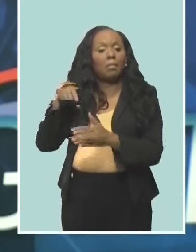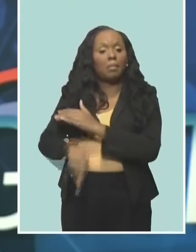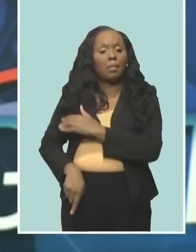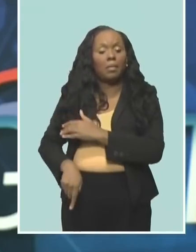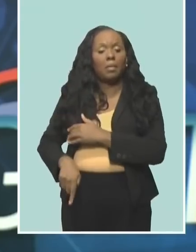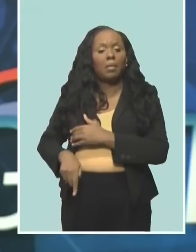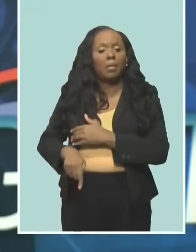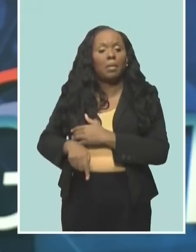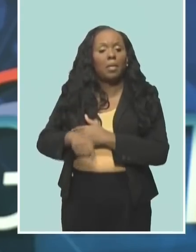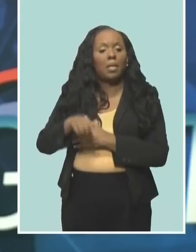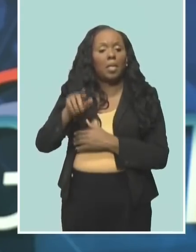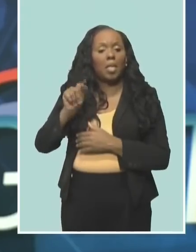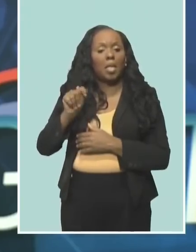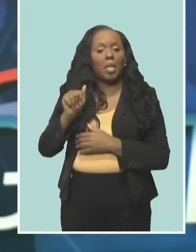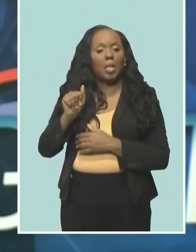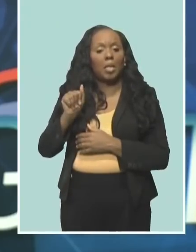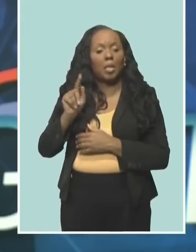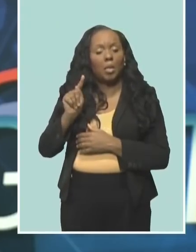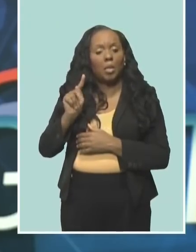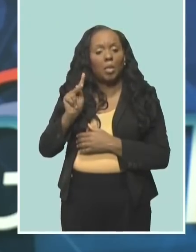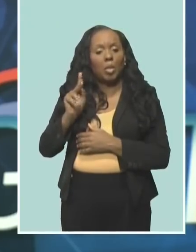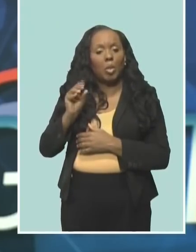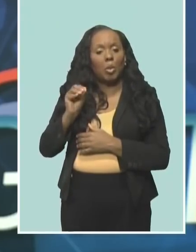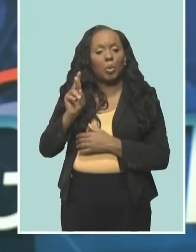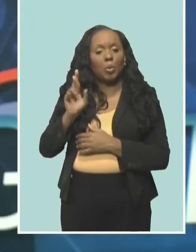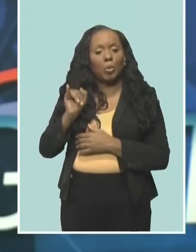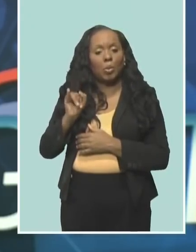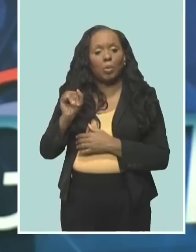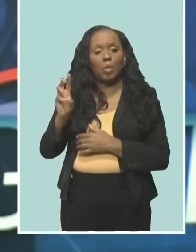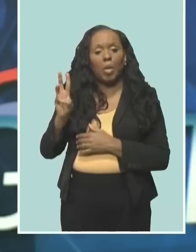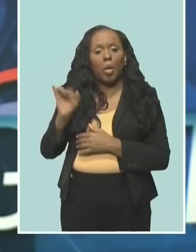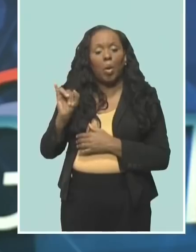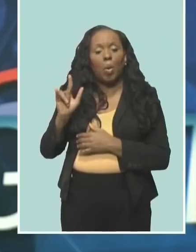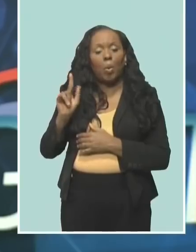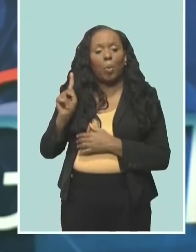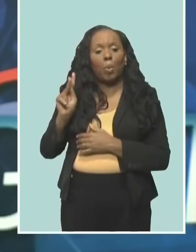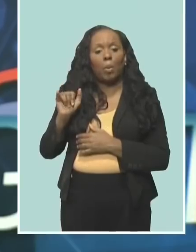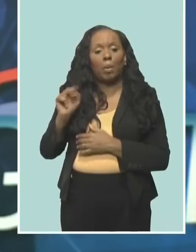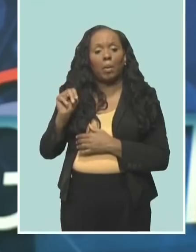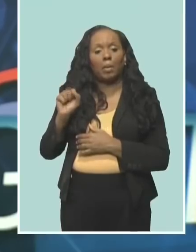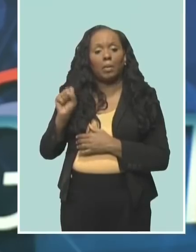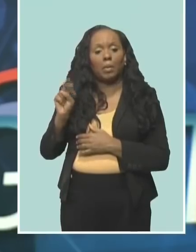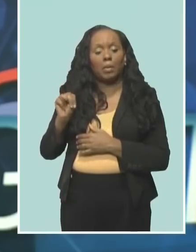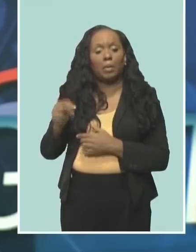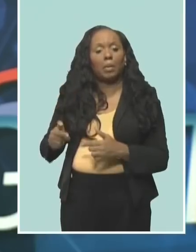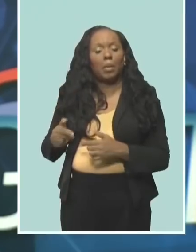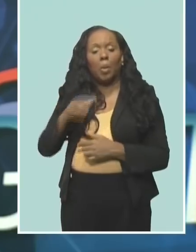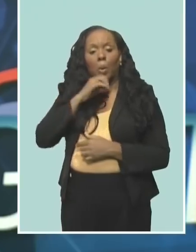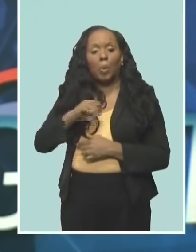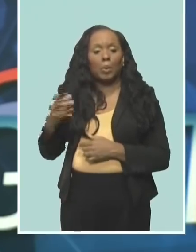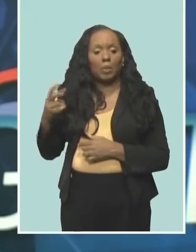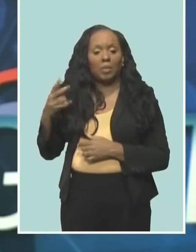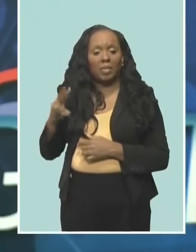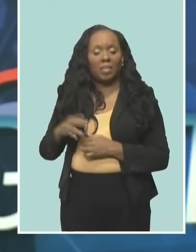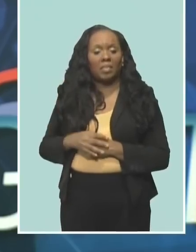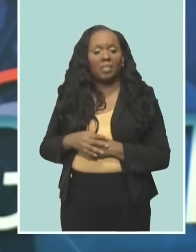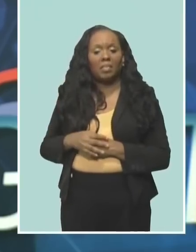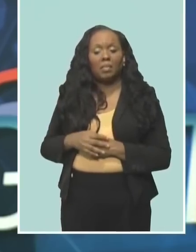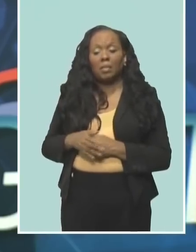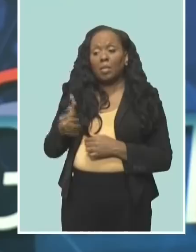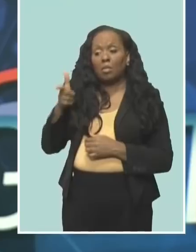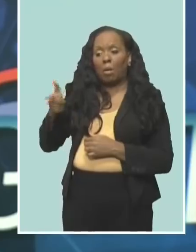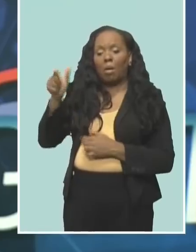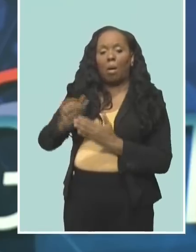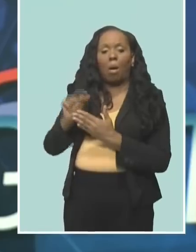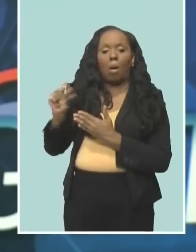murder of 17-year-old Takori Wilkinson of Princess Royal Avenue, the Pineland. Wilkinson was shot on August the 13th